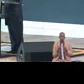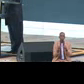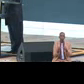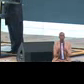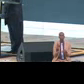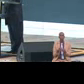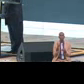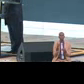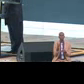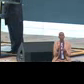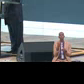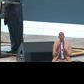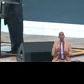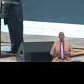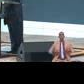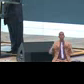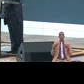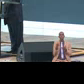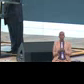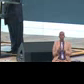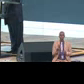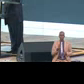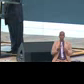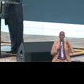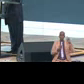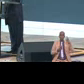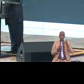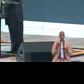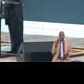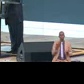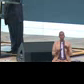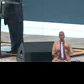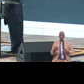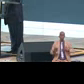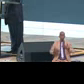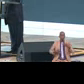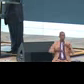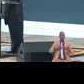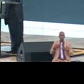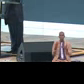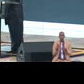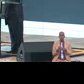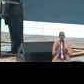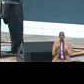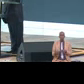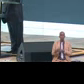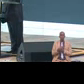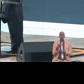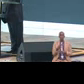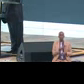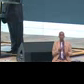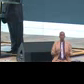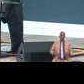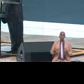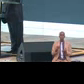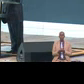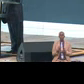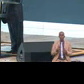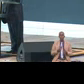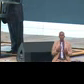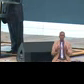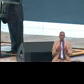forth the word of life, that I may rejoice in the day of Christ,